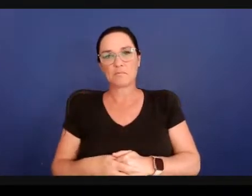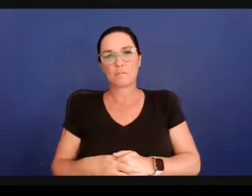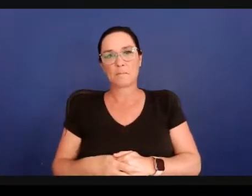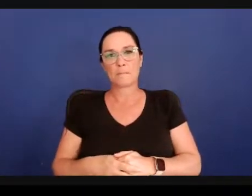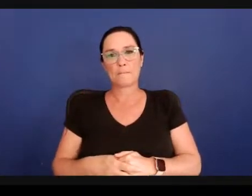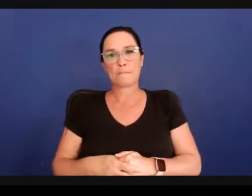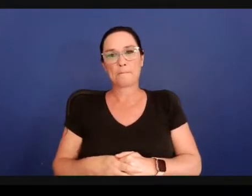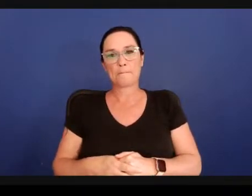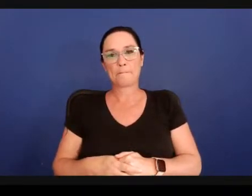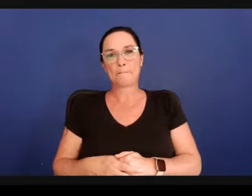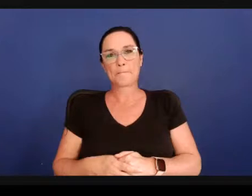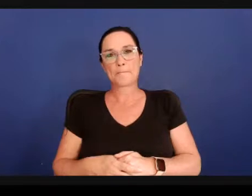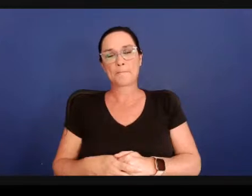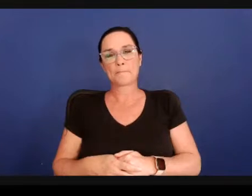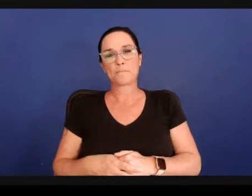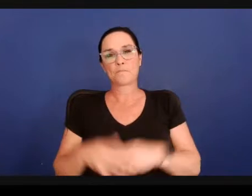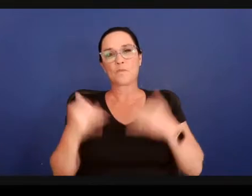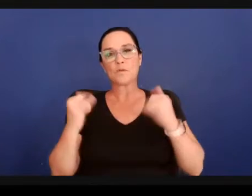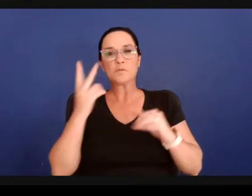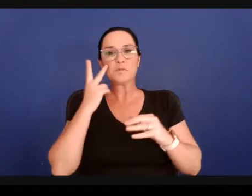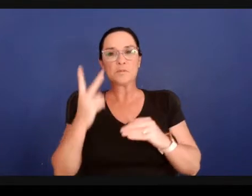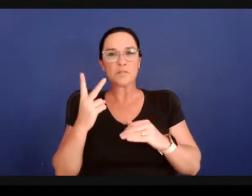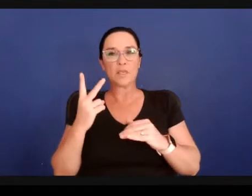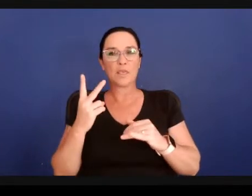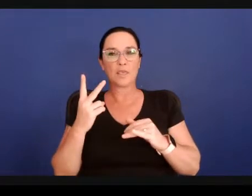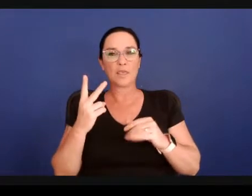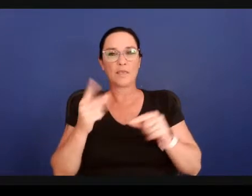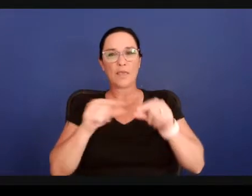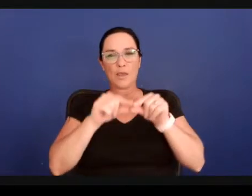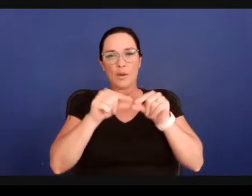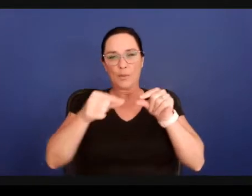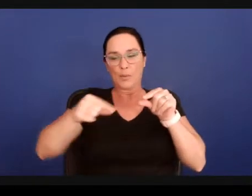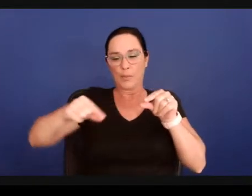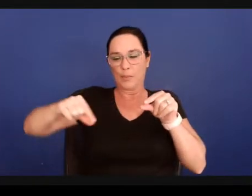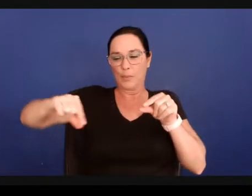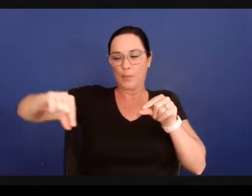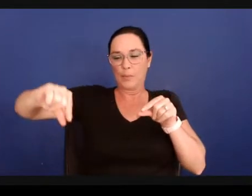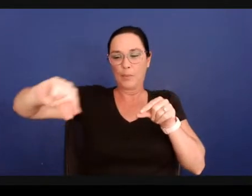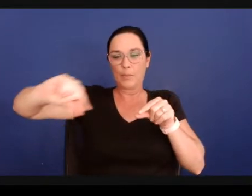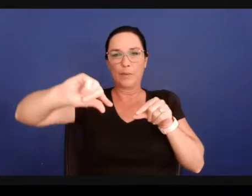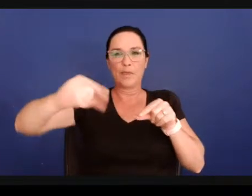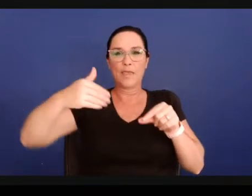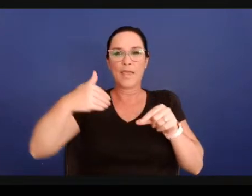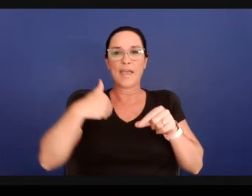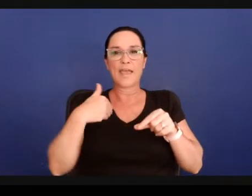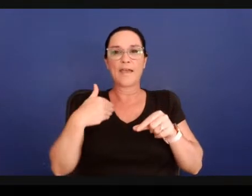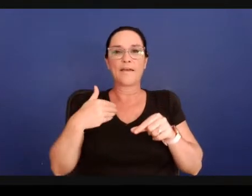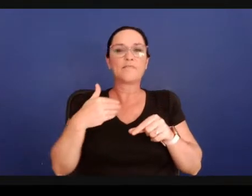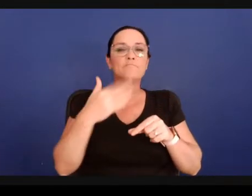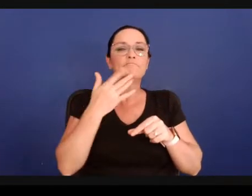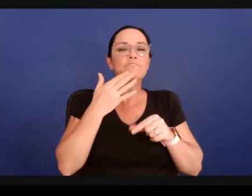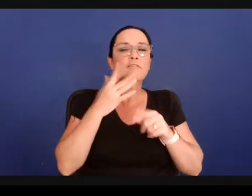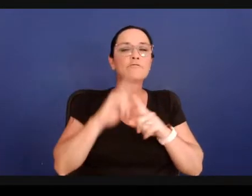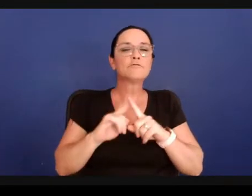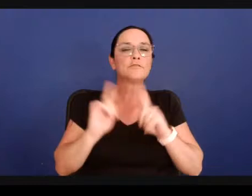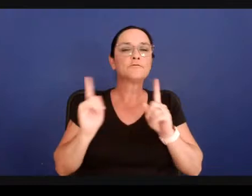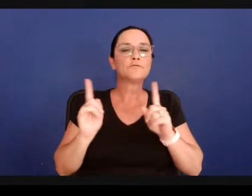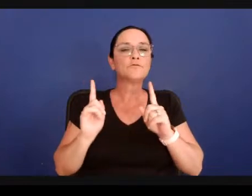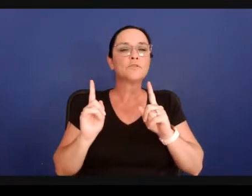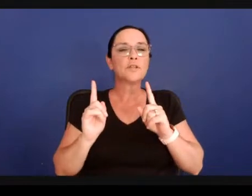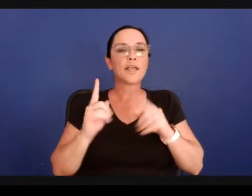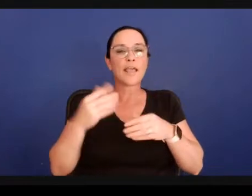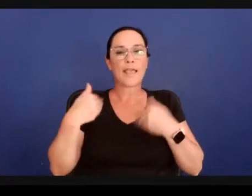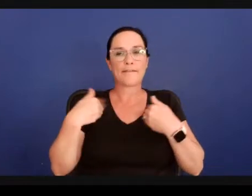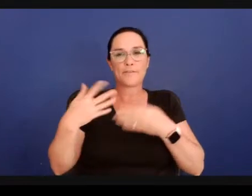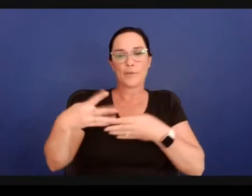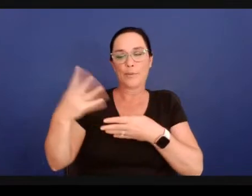And otherwise, you still see the very edges are the areas showing discoloration and fuming coming up there